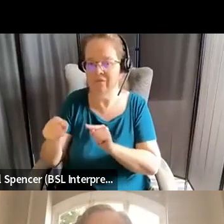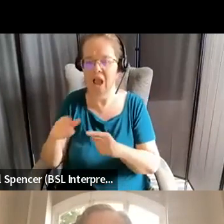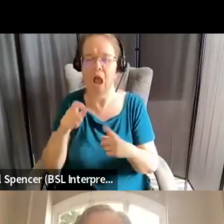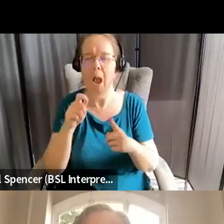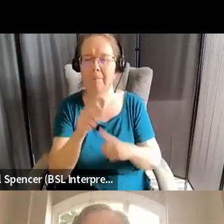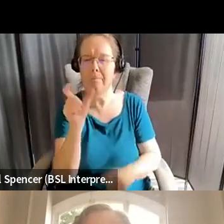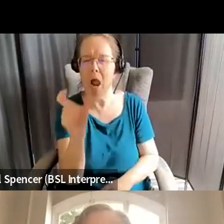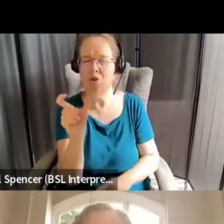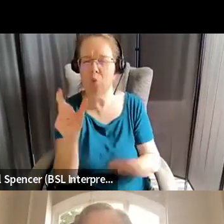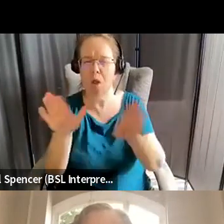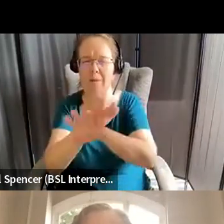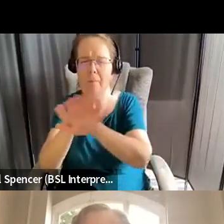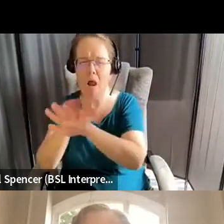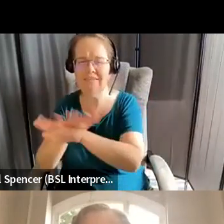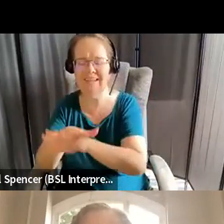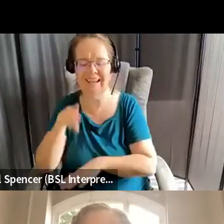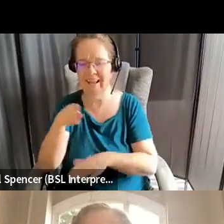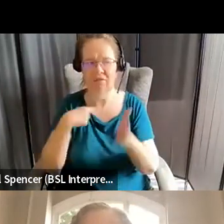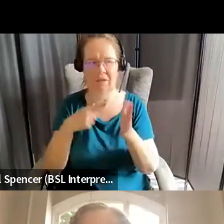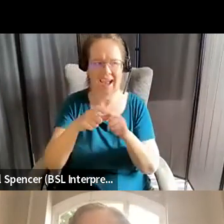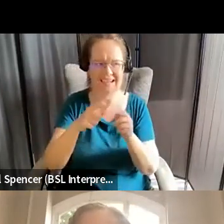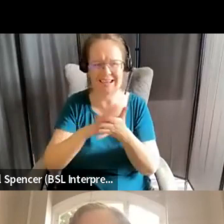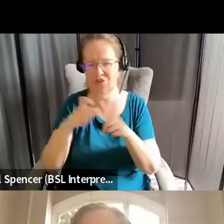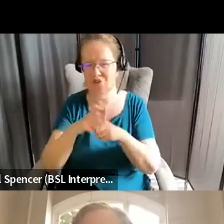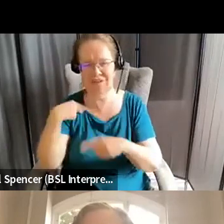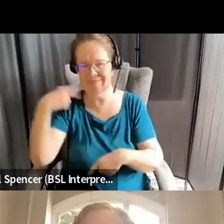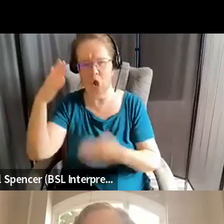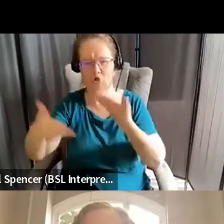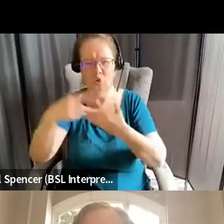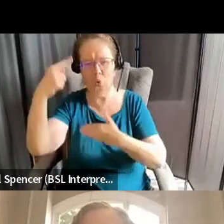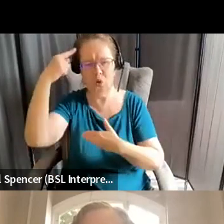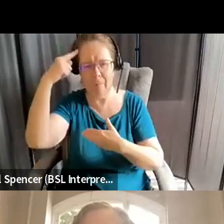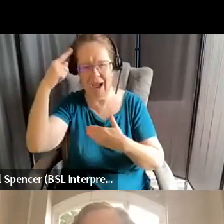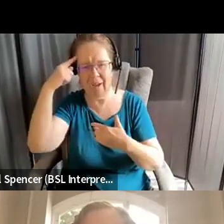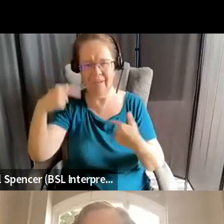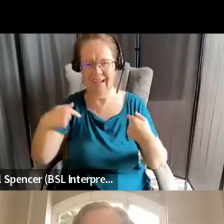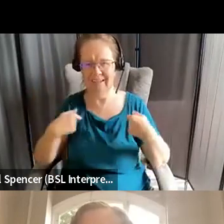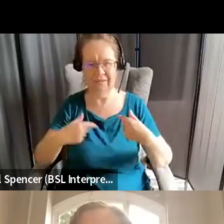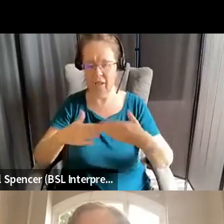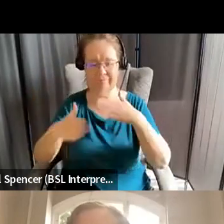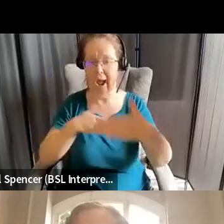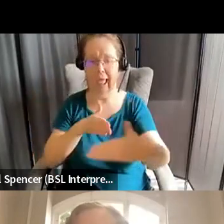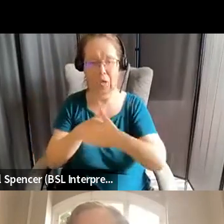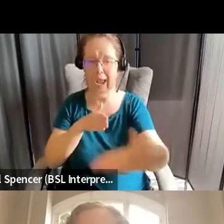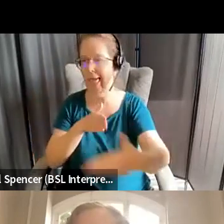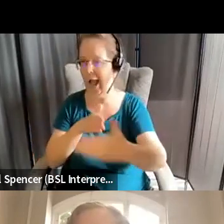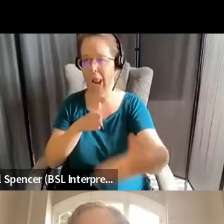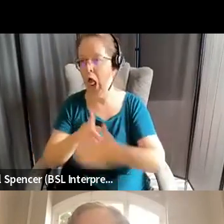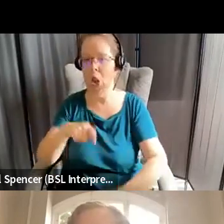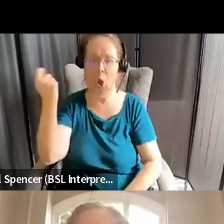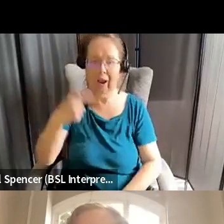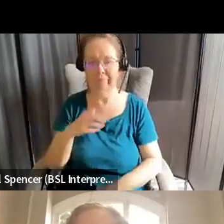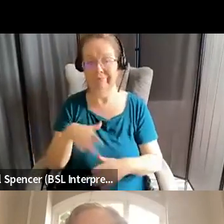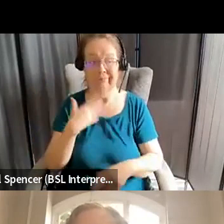is another one because of my ADHD and some other short-term memory issues. I got locked out of accounts, I don't know, a couple, few times a